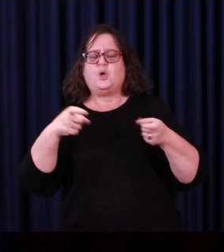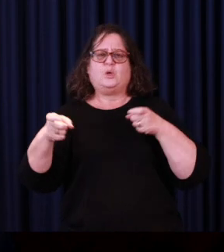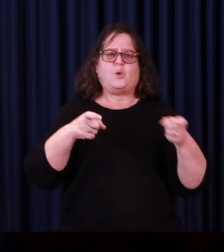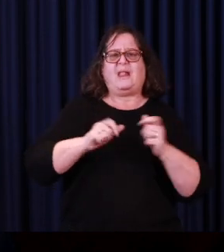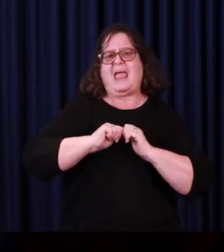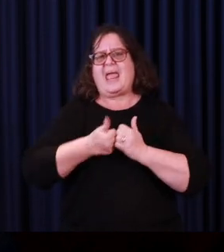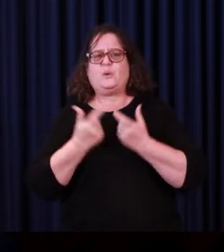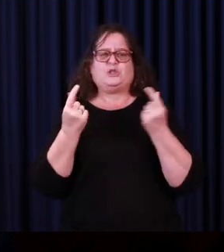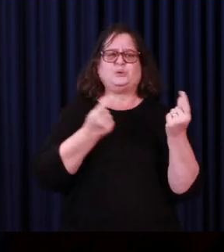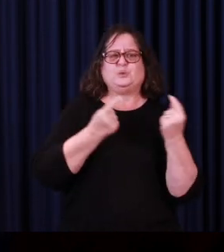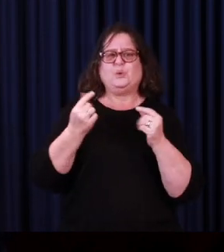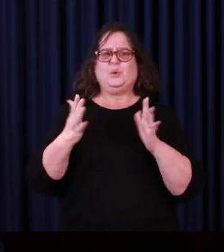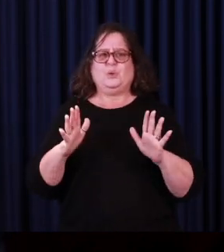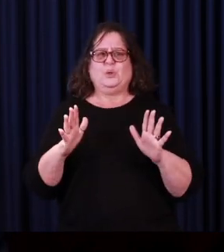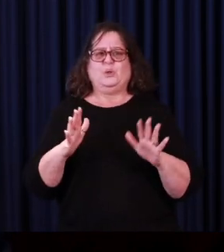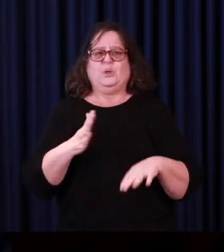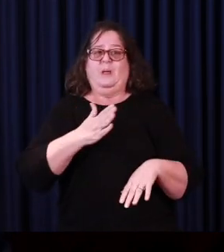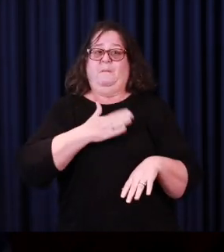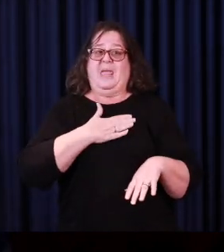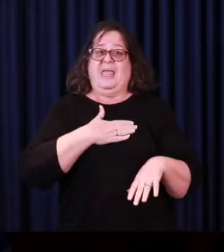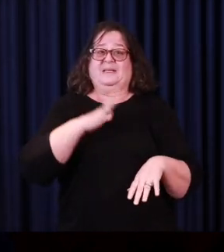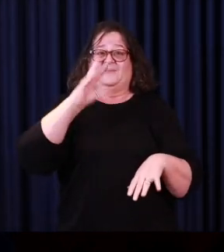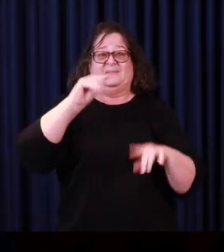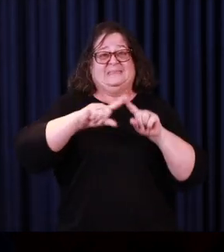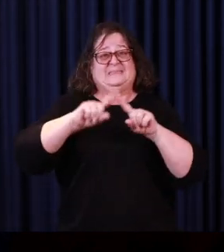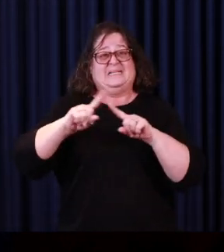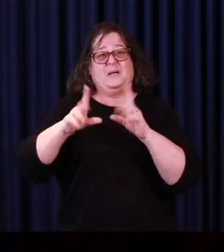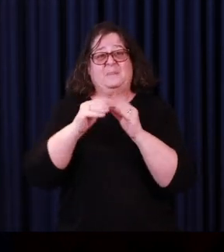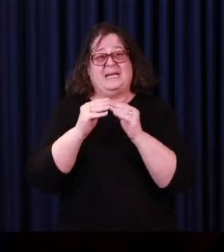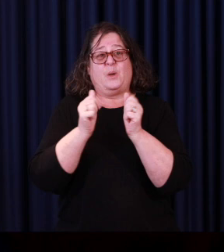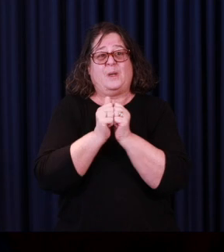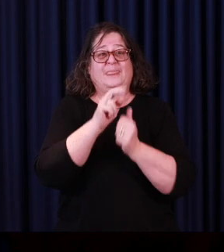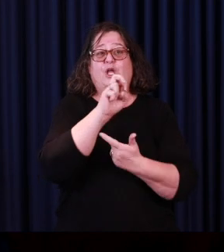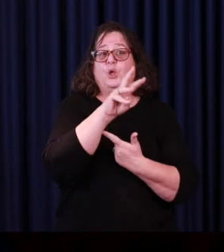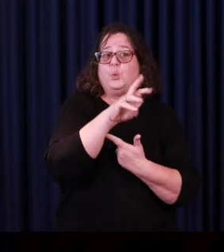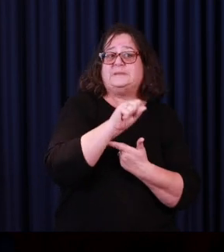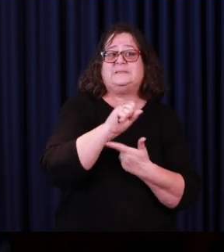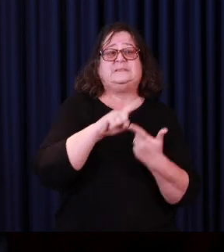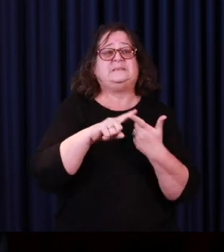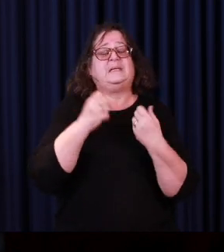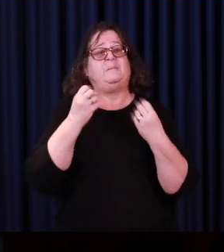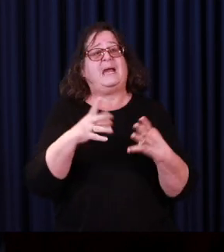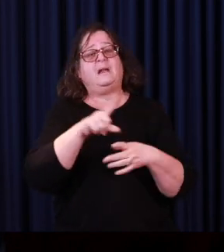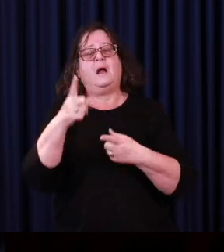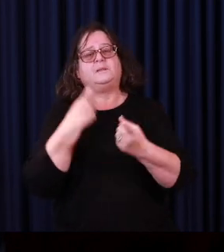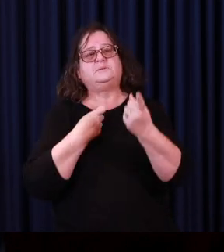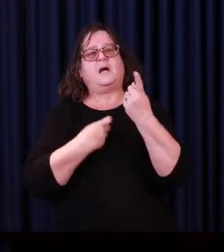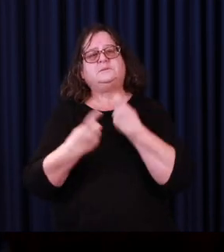my 50+ meetings with the press, I've heard endless variations of the same